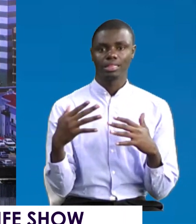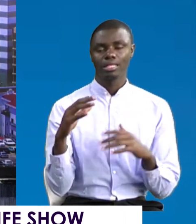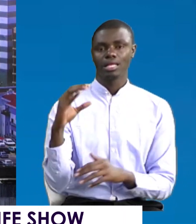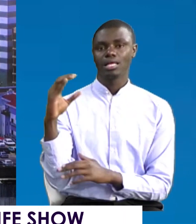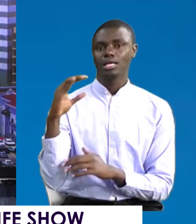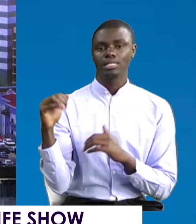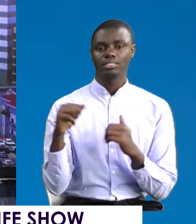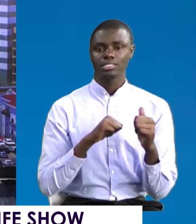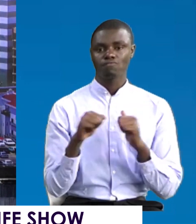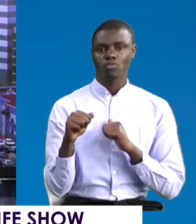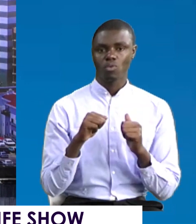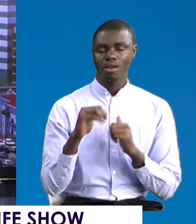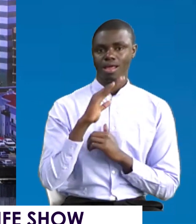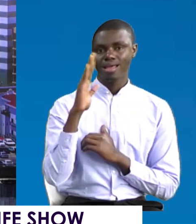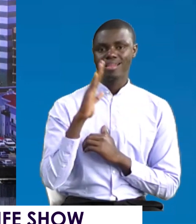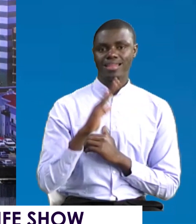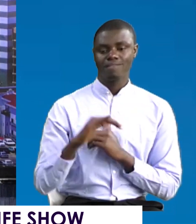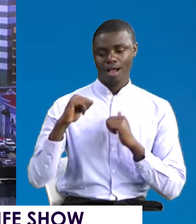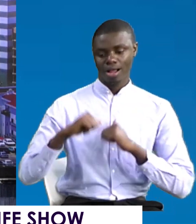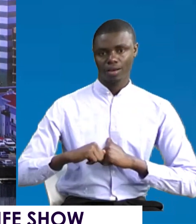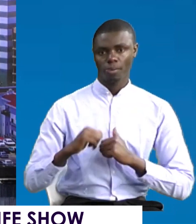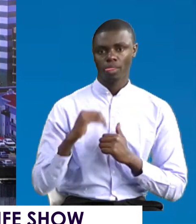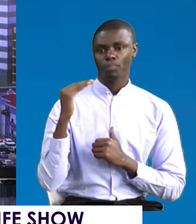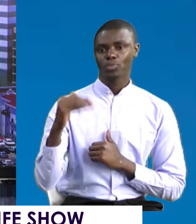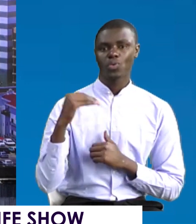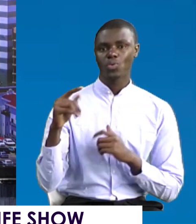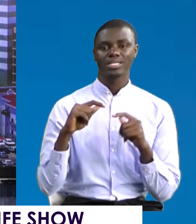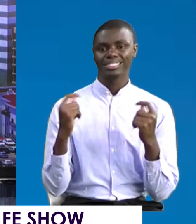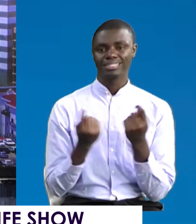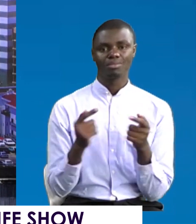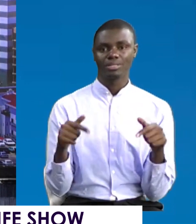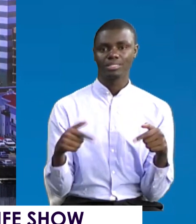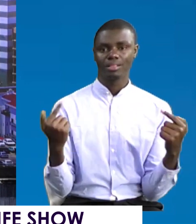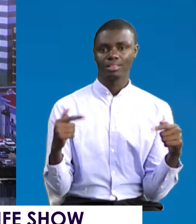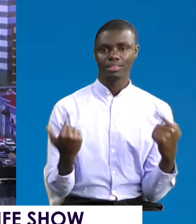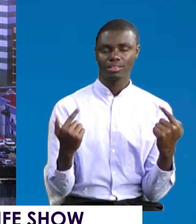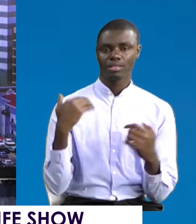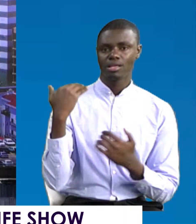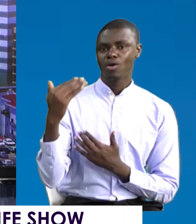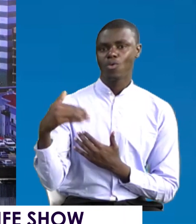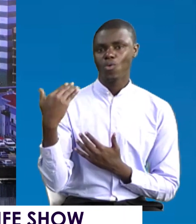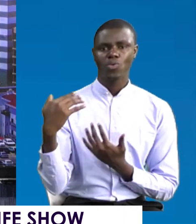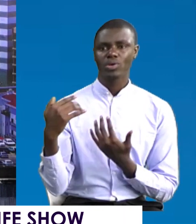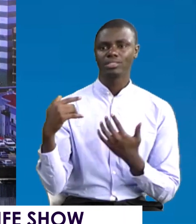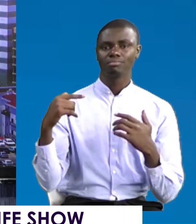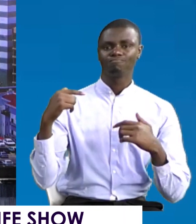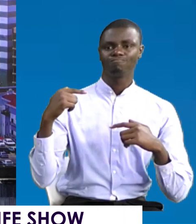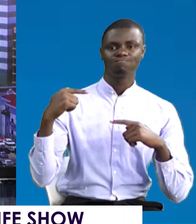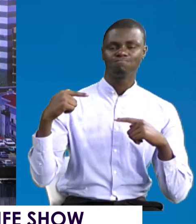war. We are always never in agreement. We are always in tribalism mode. We are always in